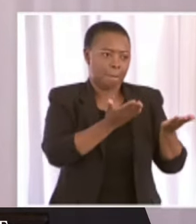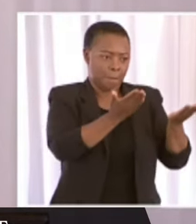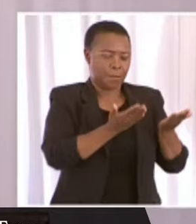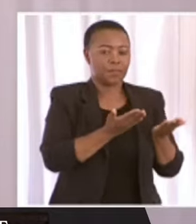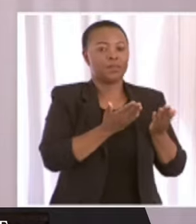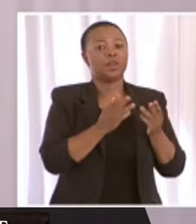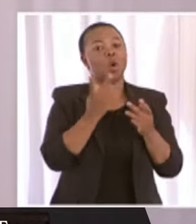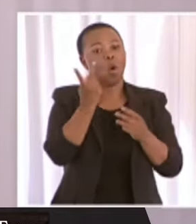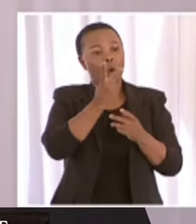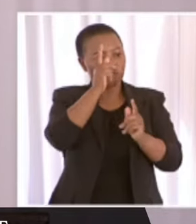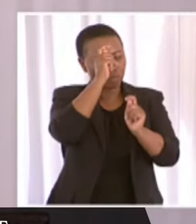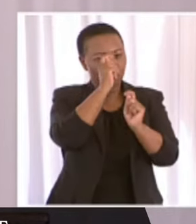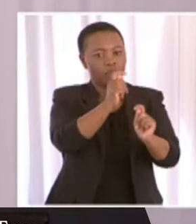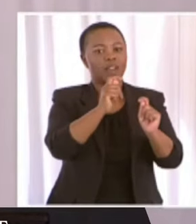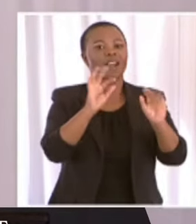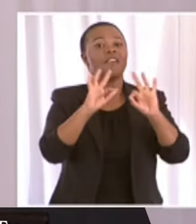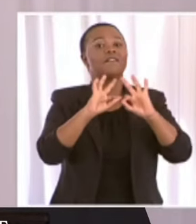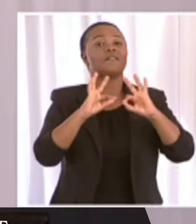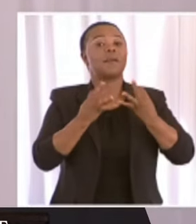family members.